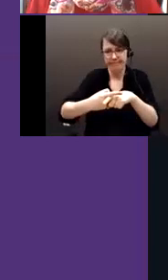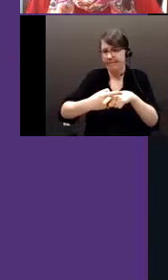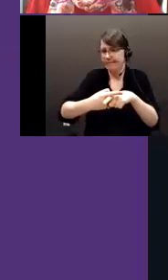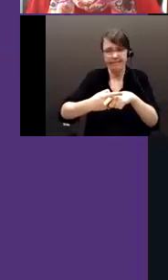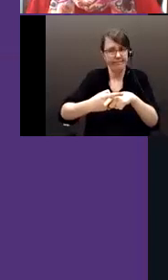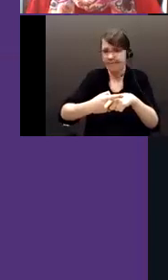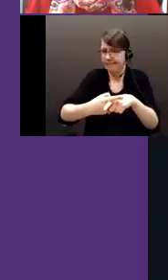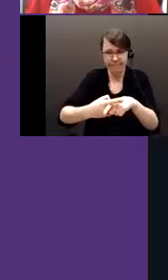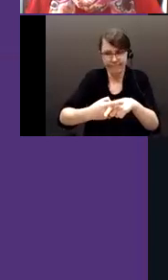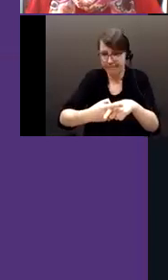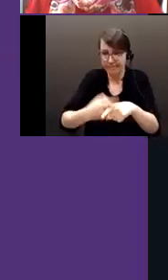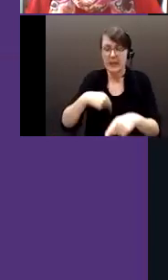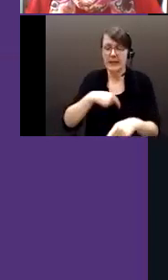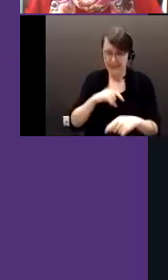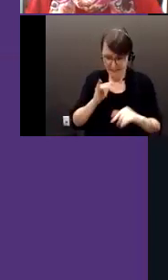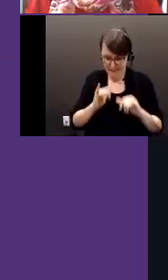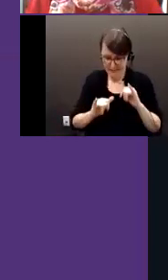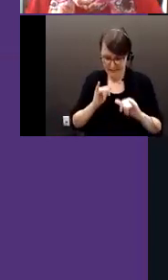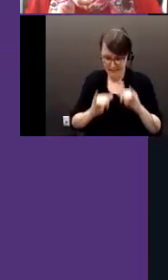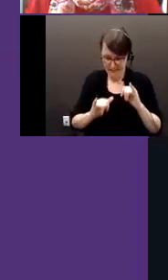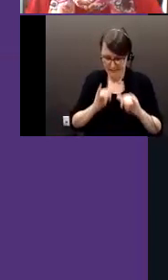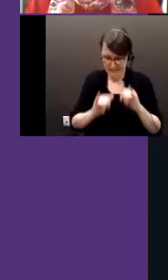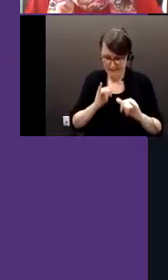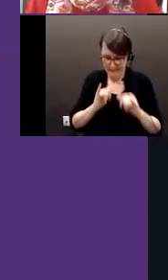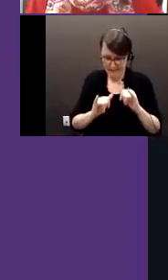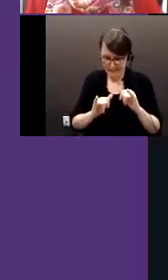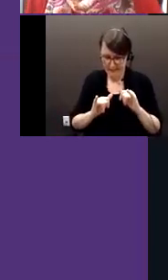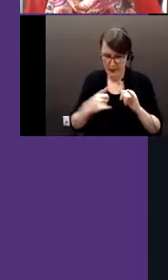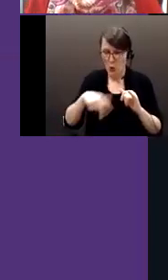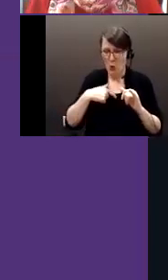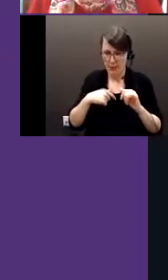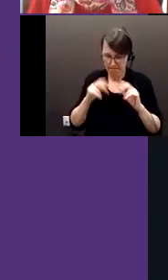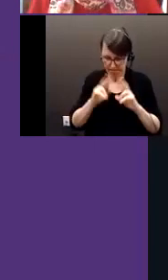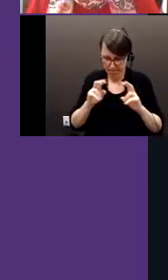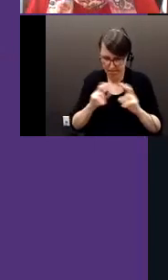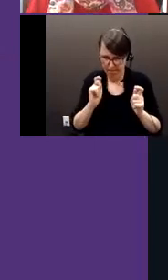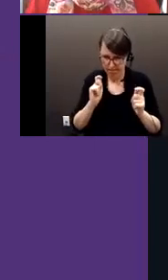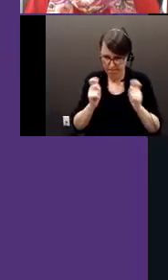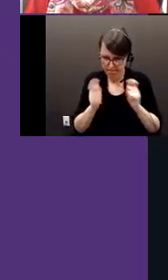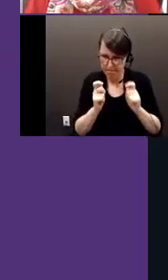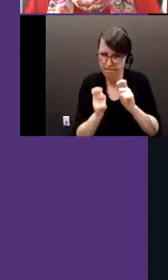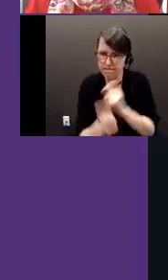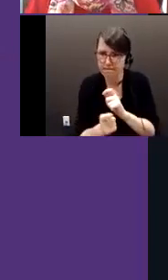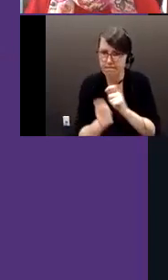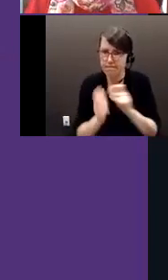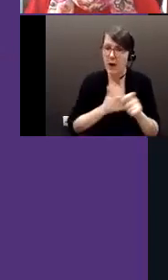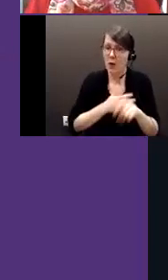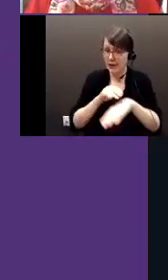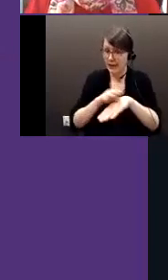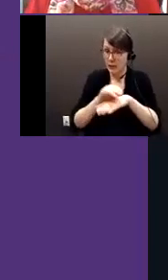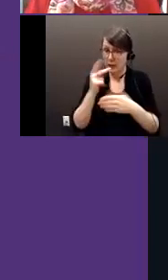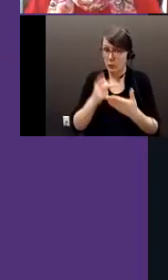sort of reevaluated our counseling program. And now we're only able to offer up to a maximum of